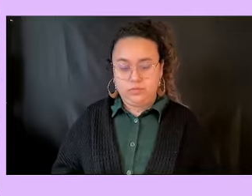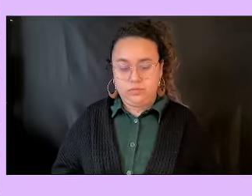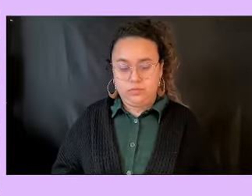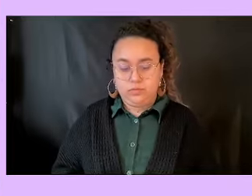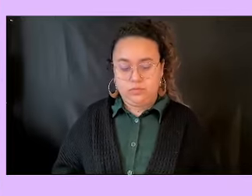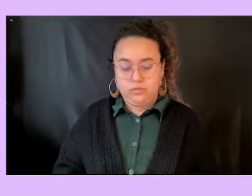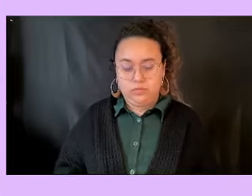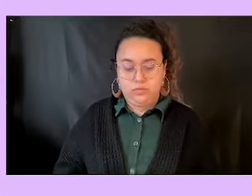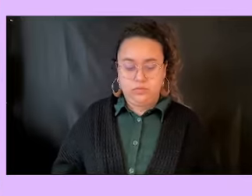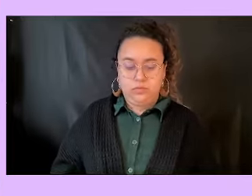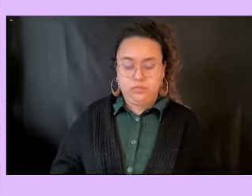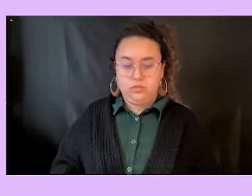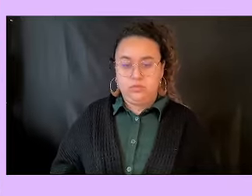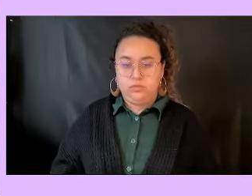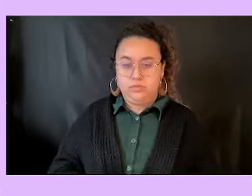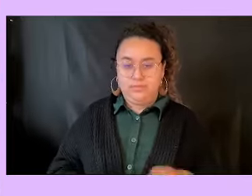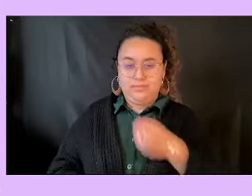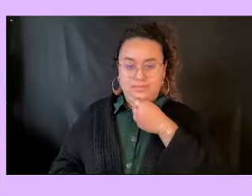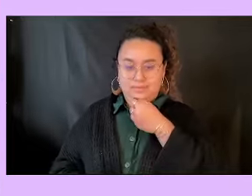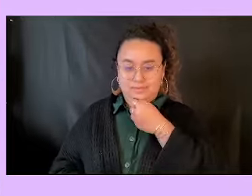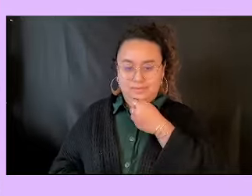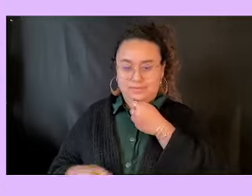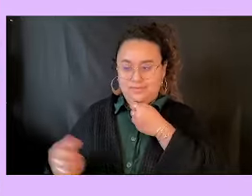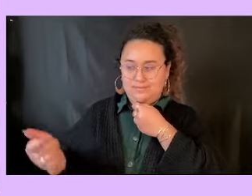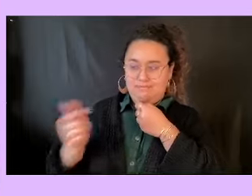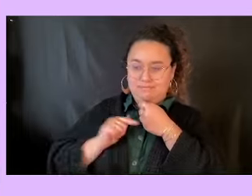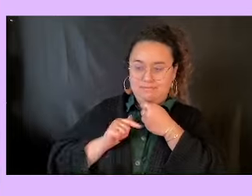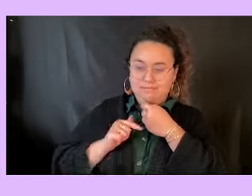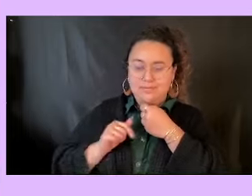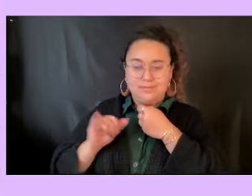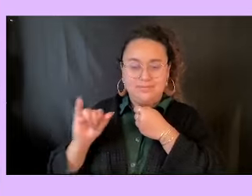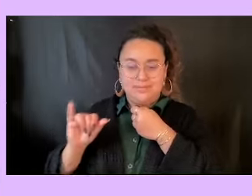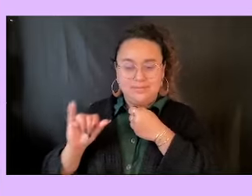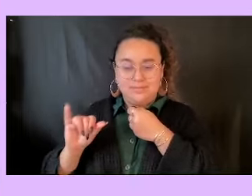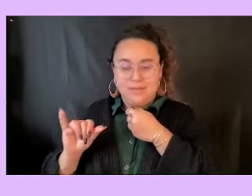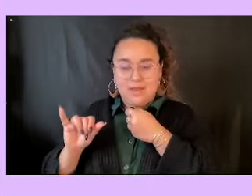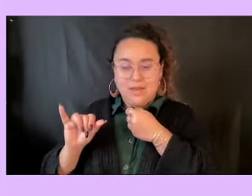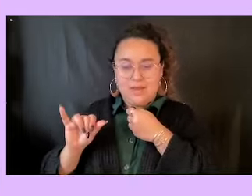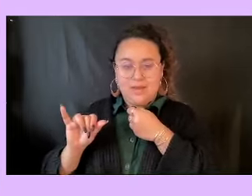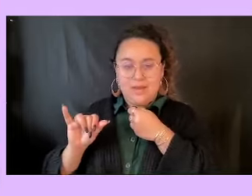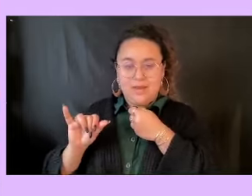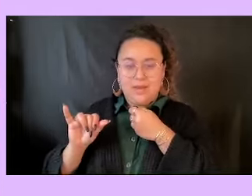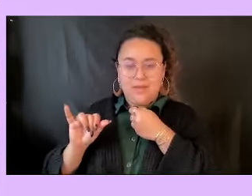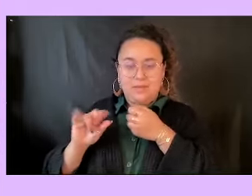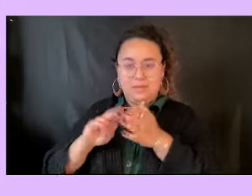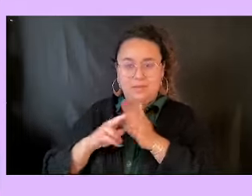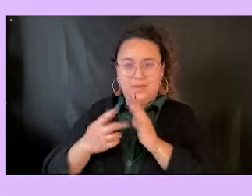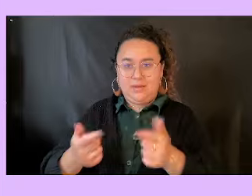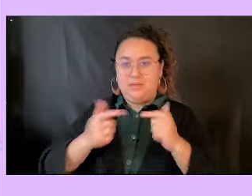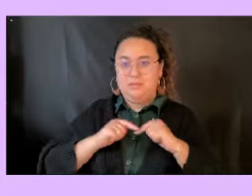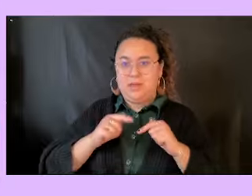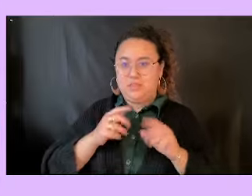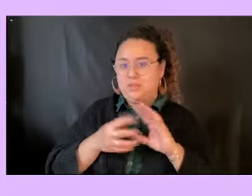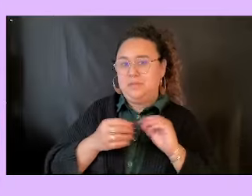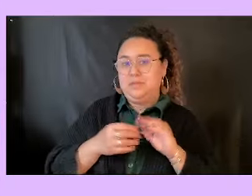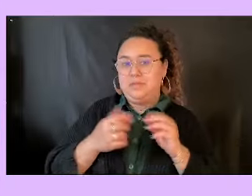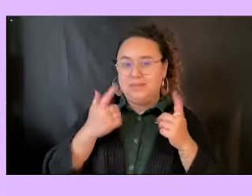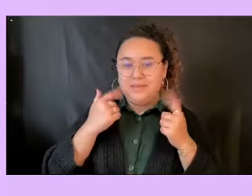Well, I got this mic from Cynthia, so I think that might mean I'm up.